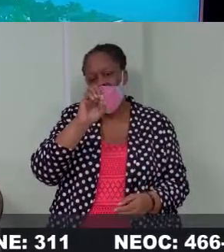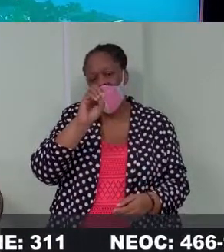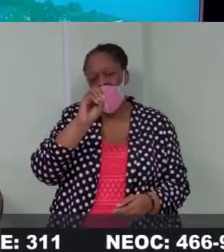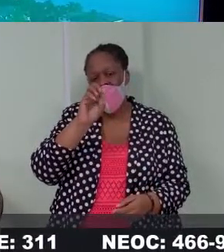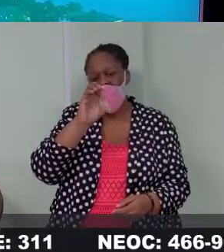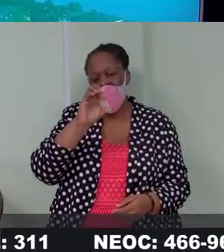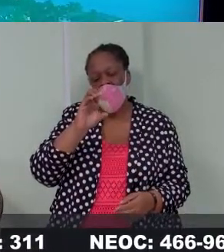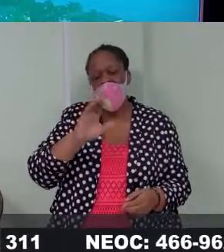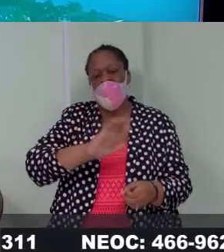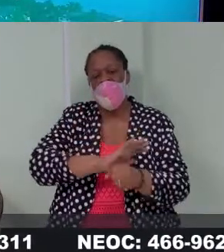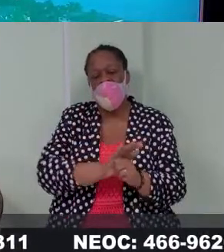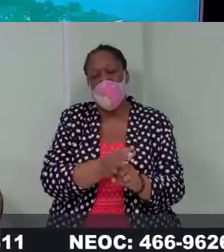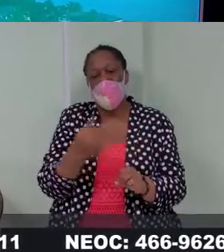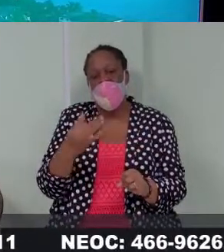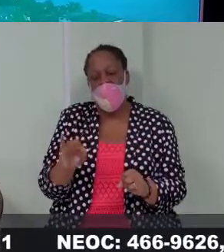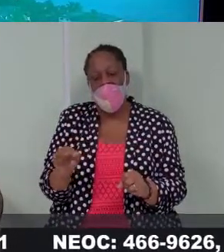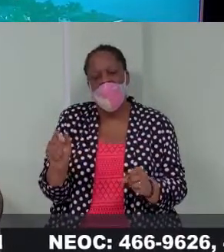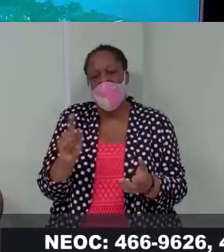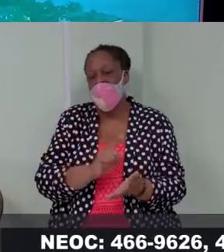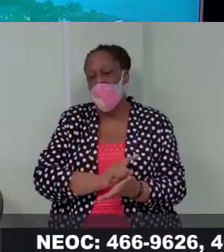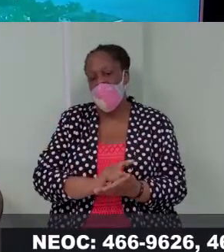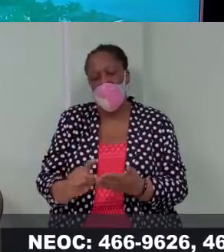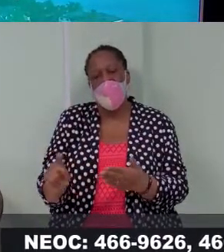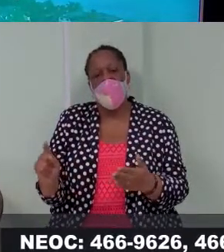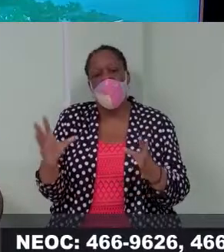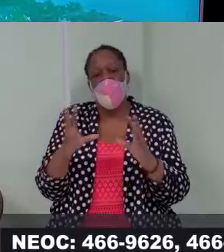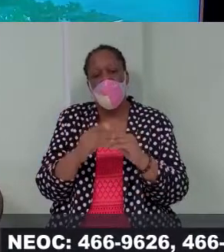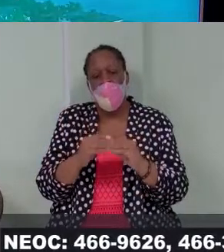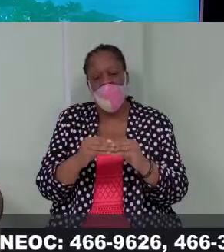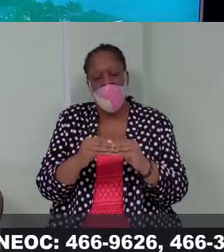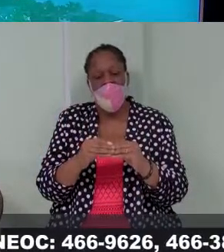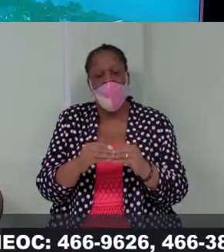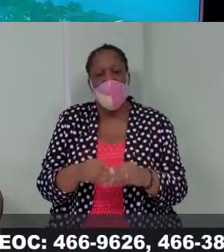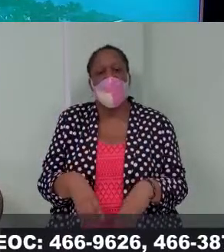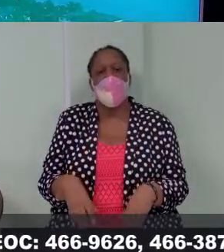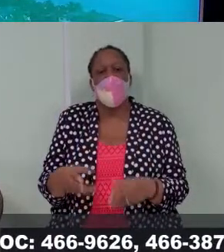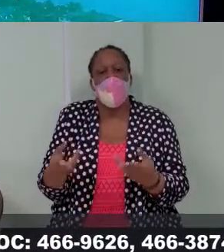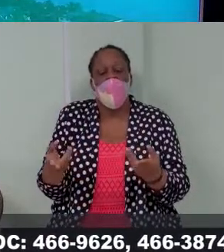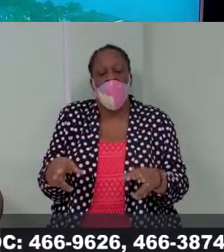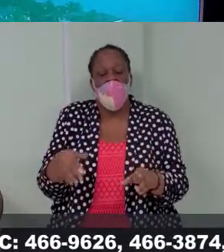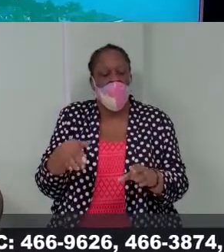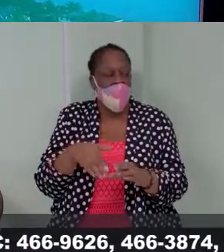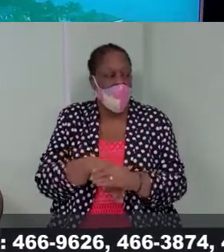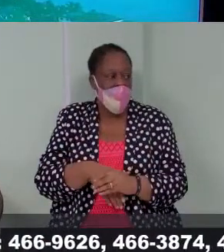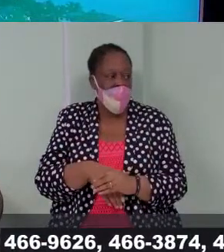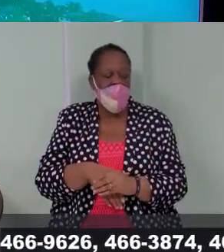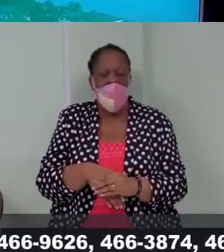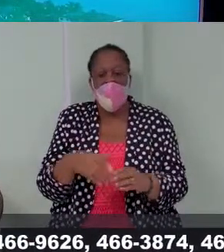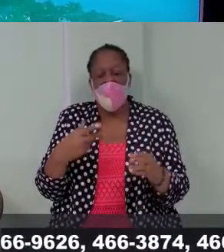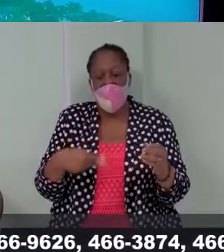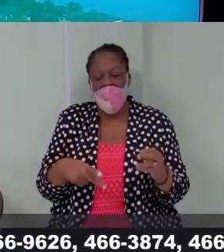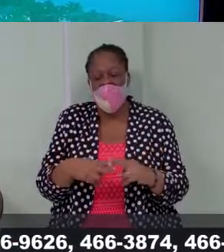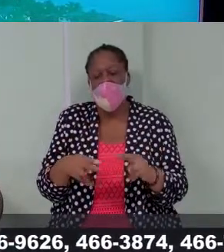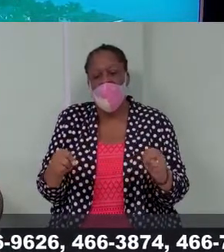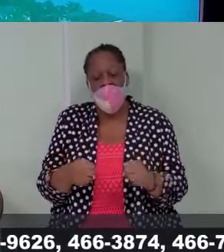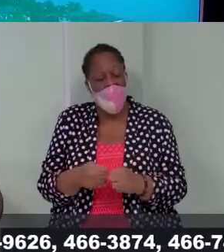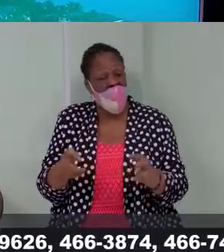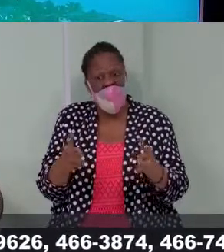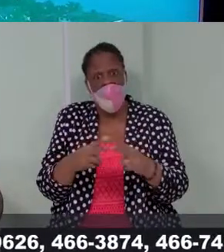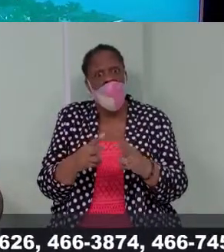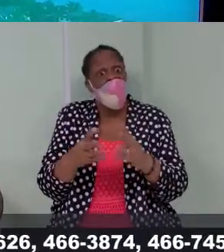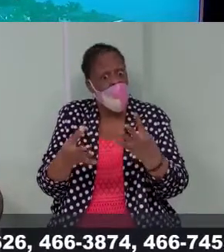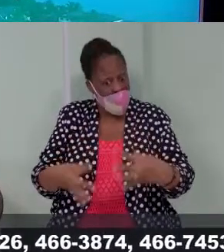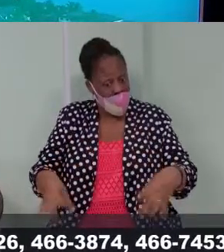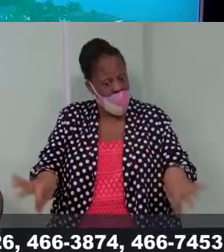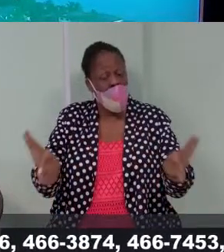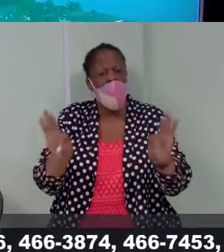weekly briefings, keeping up to date in terms of what is happening, that is quite important because you're called